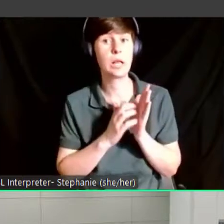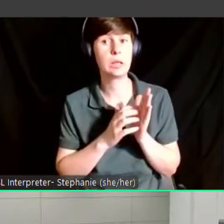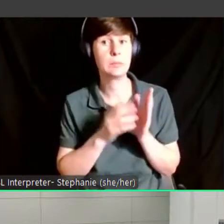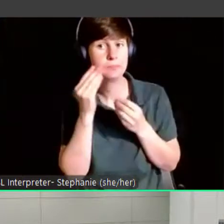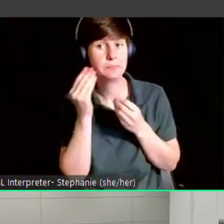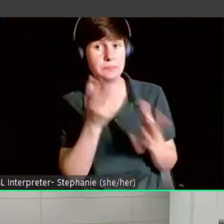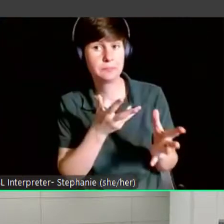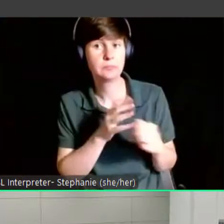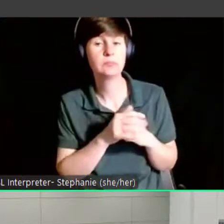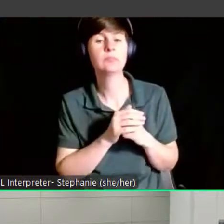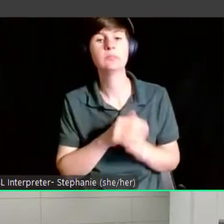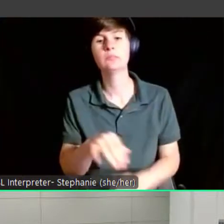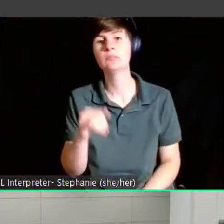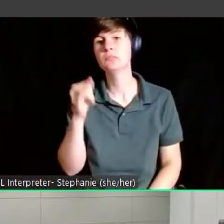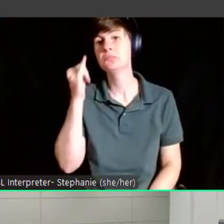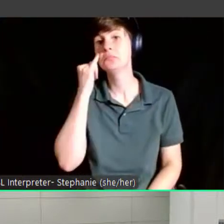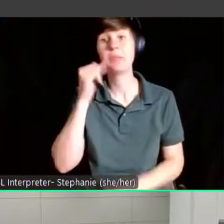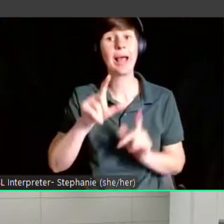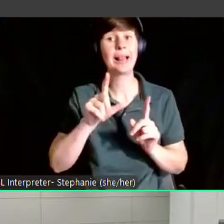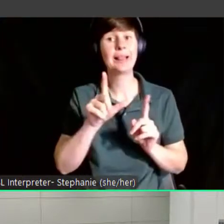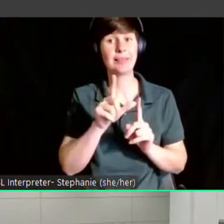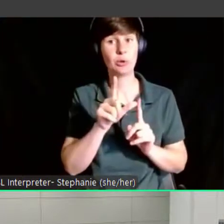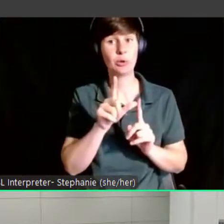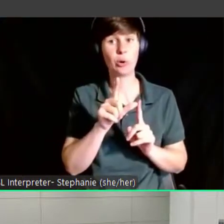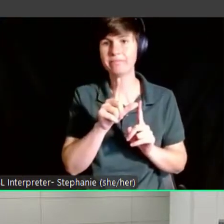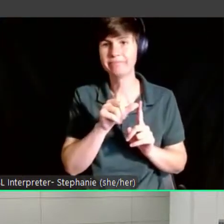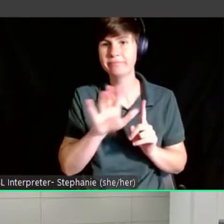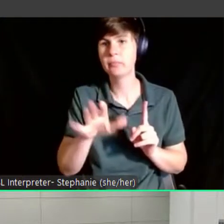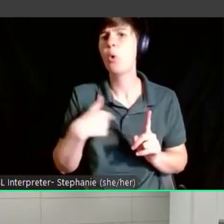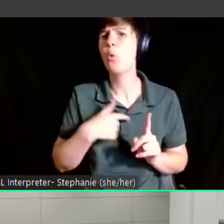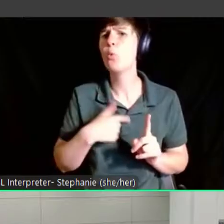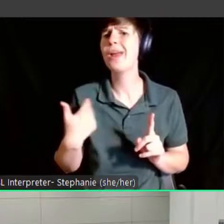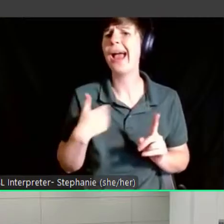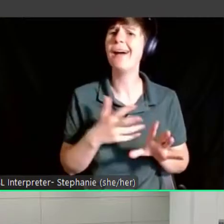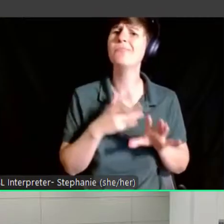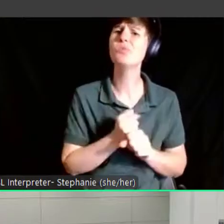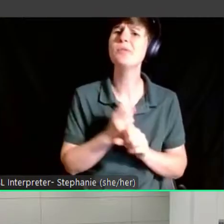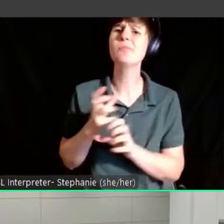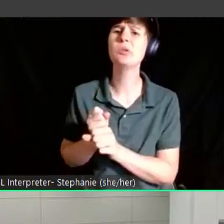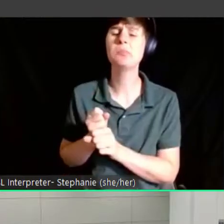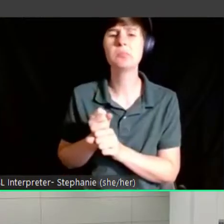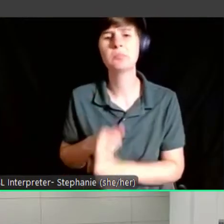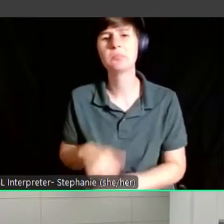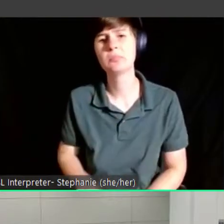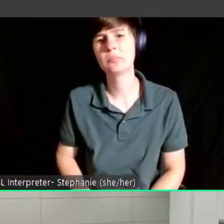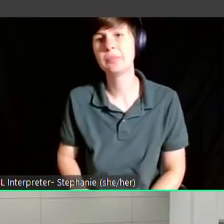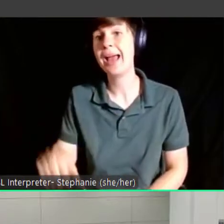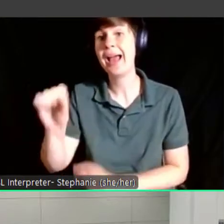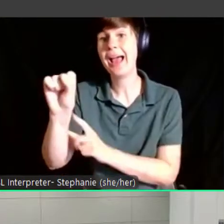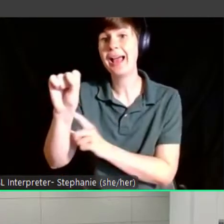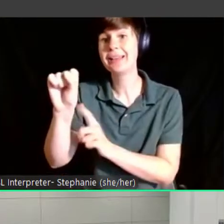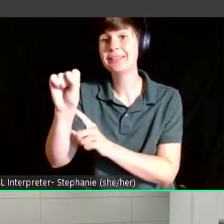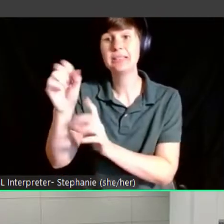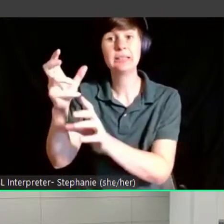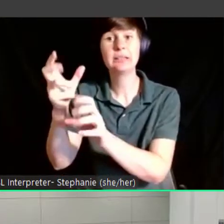just using a letter, because like we have abbreviations, so the letter S by itself stands for the word